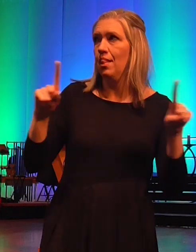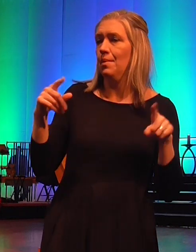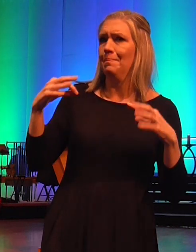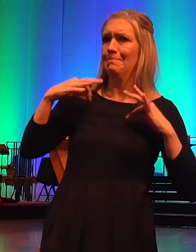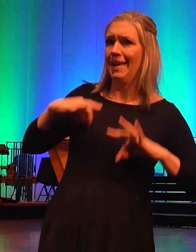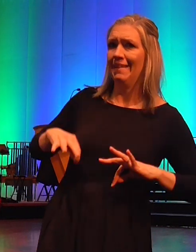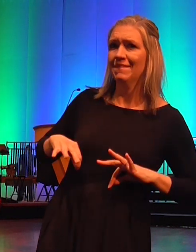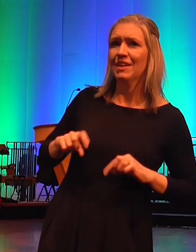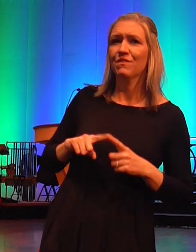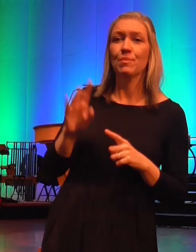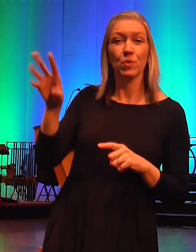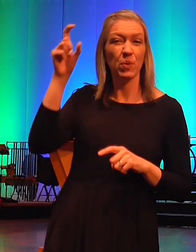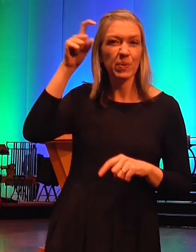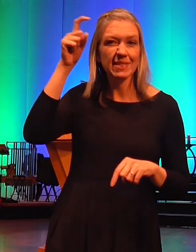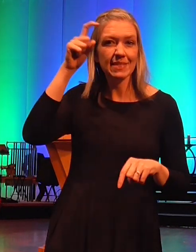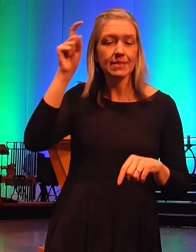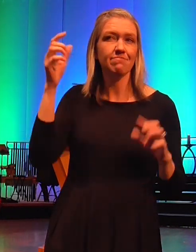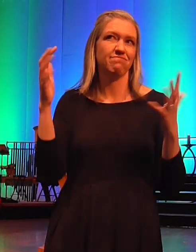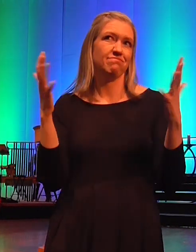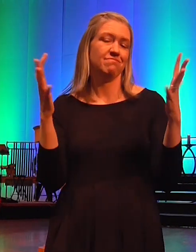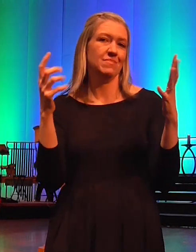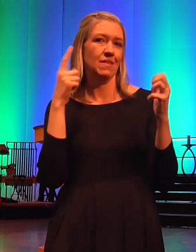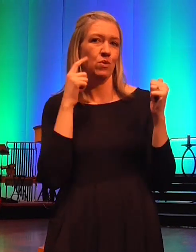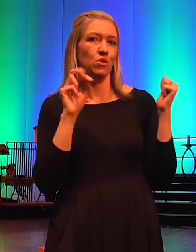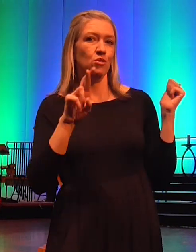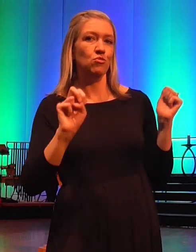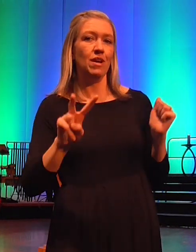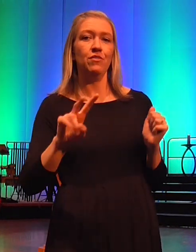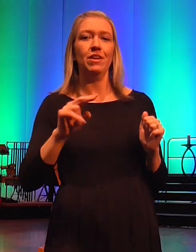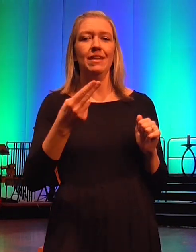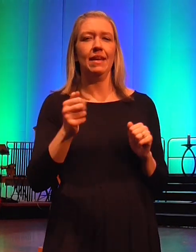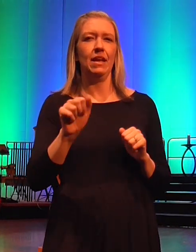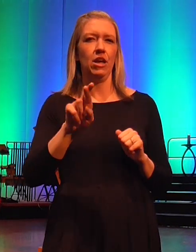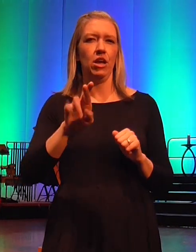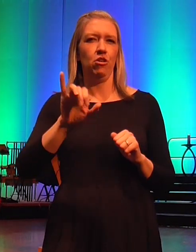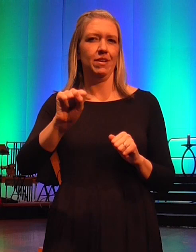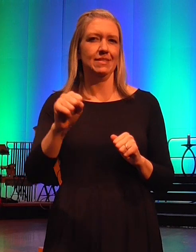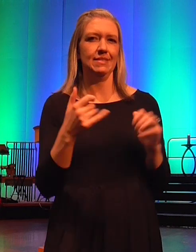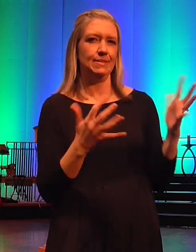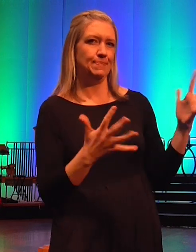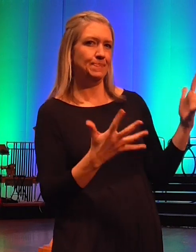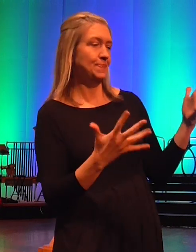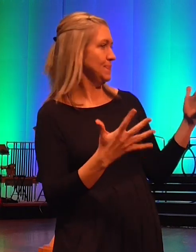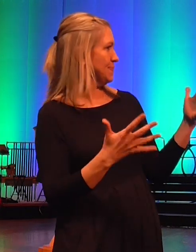by hearing such wisdom, right? So let's hear it for Reverend Jackie Harris, everyone.